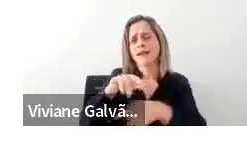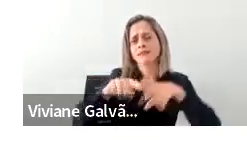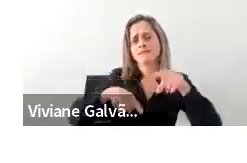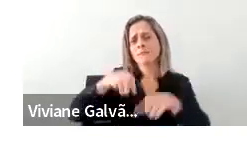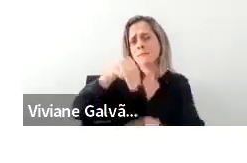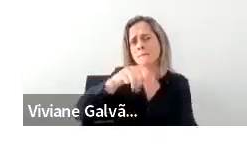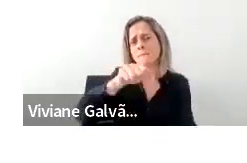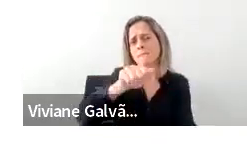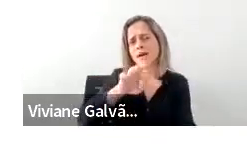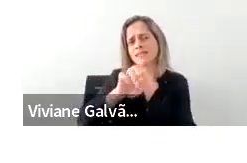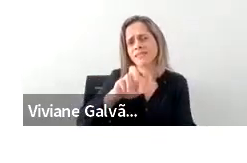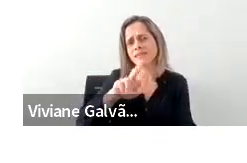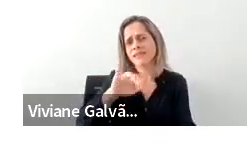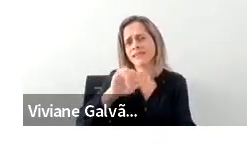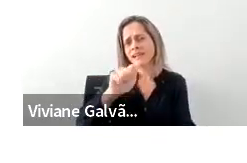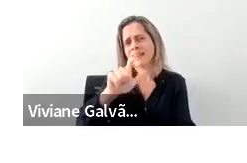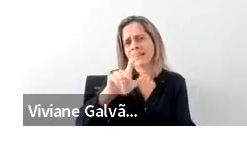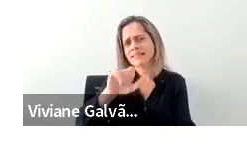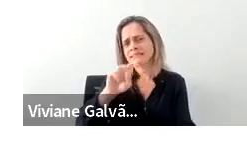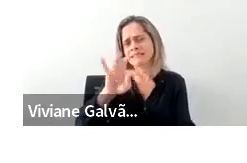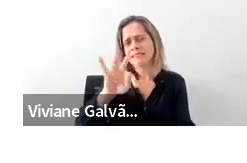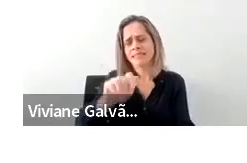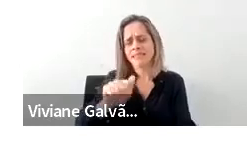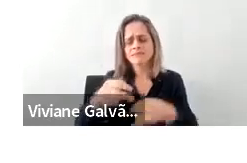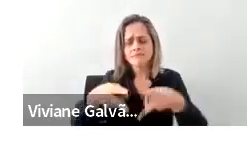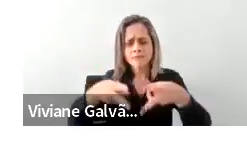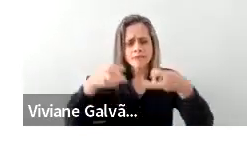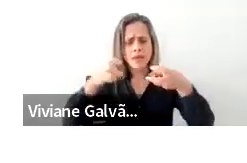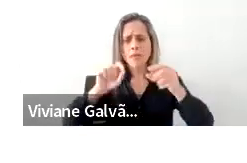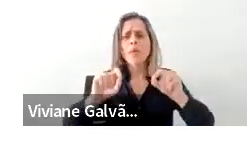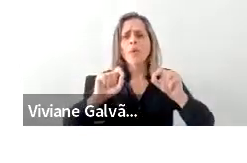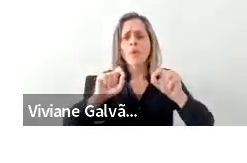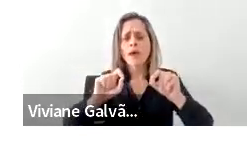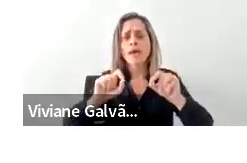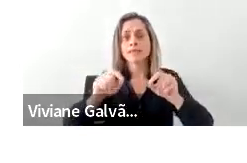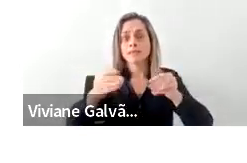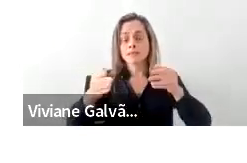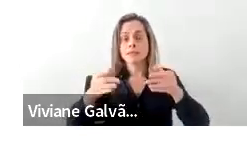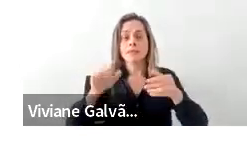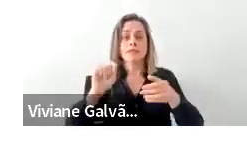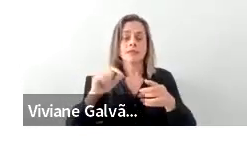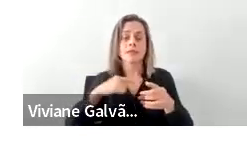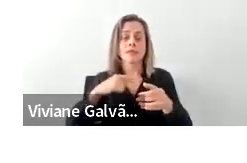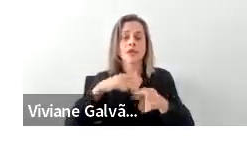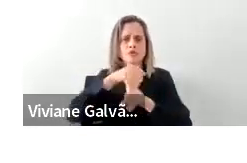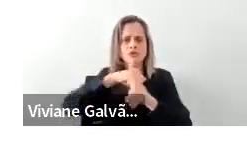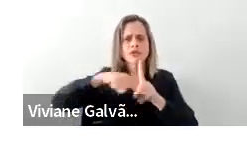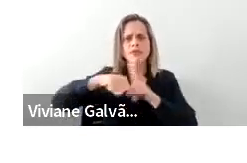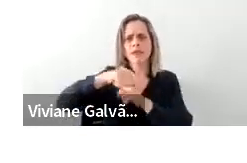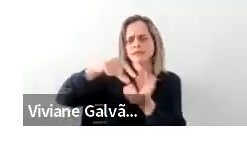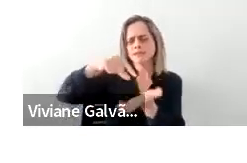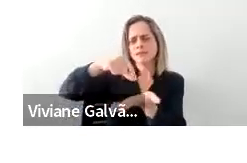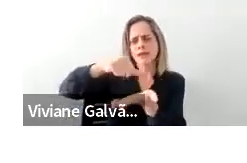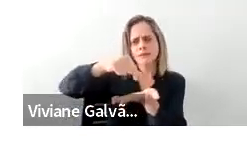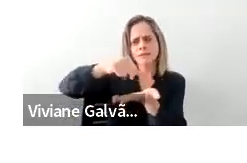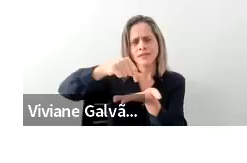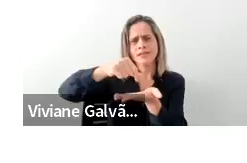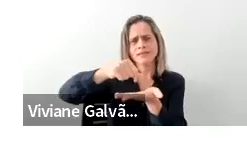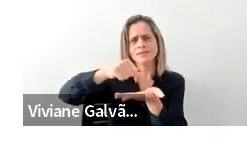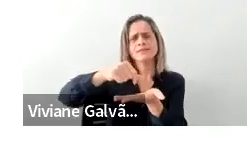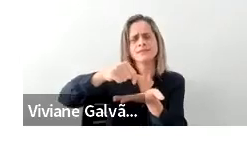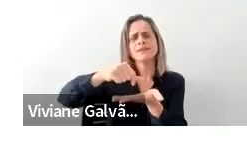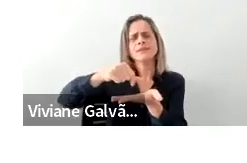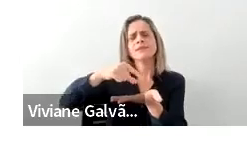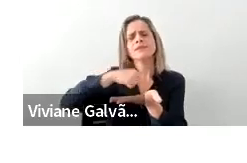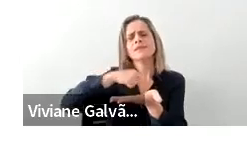Capitalist production does, and that's for that purpose that this particular methodology has been